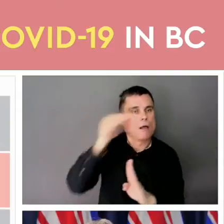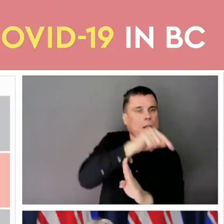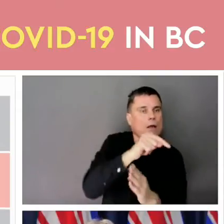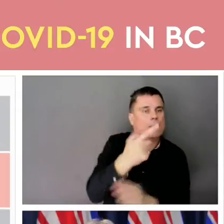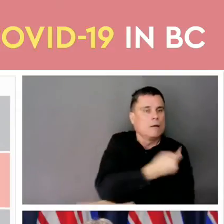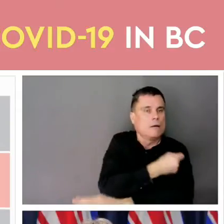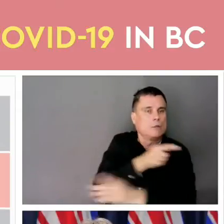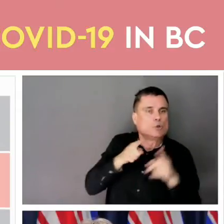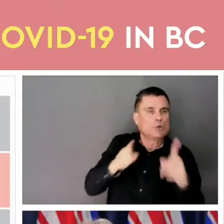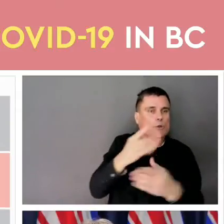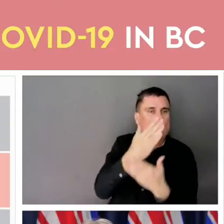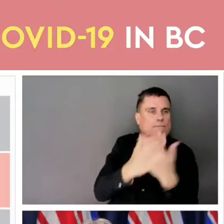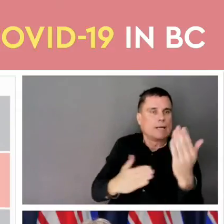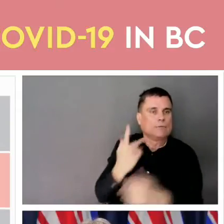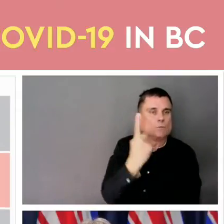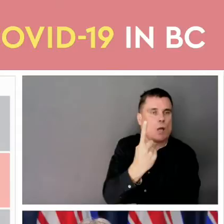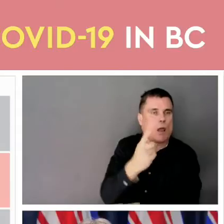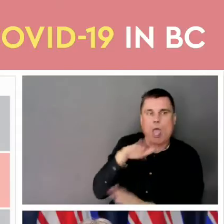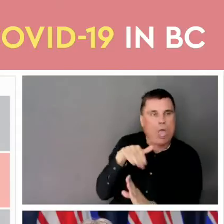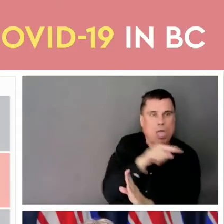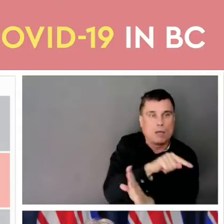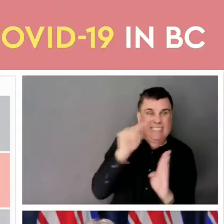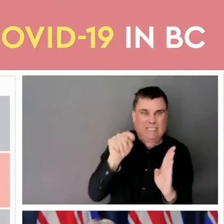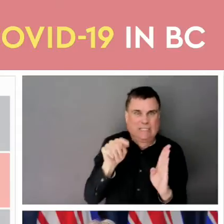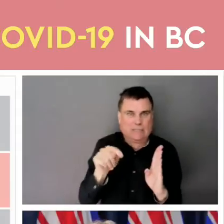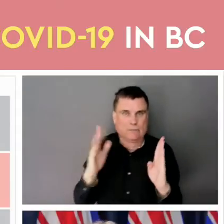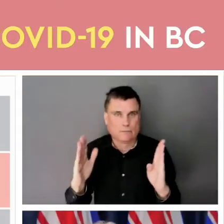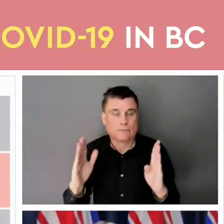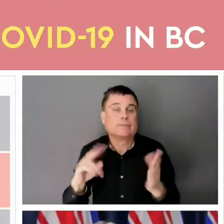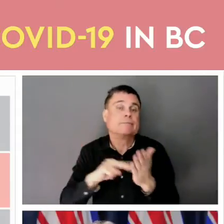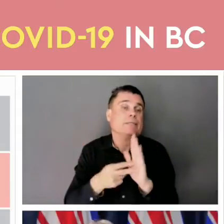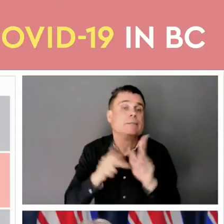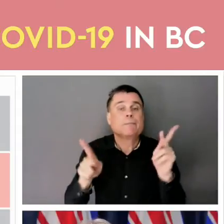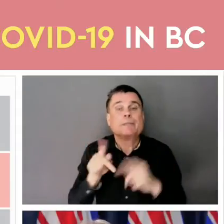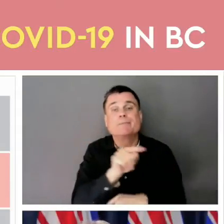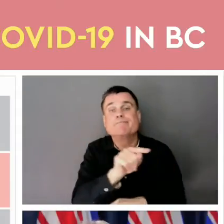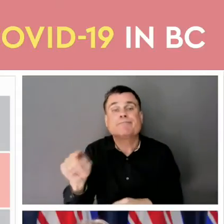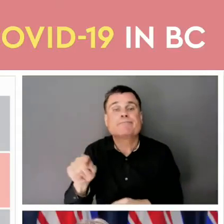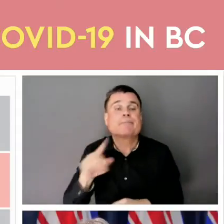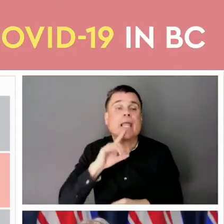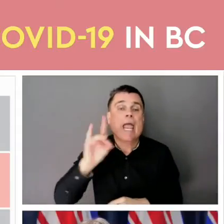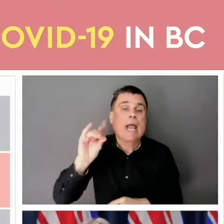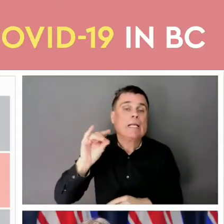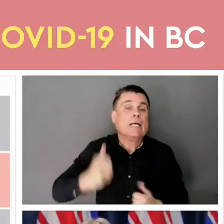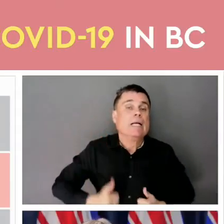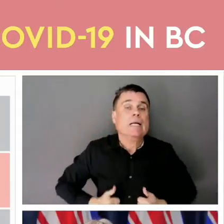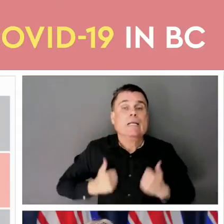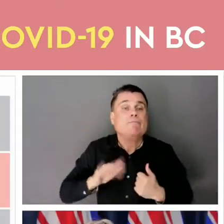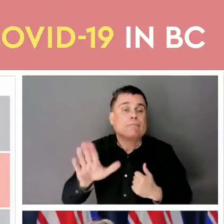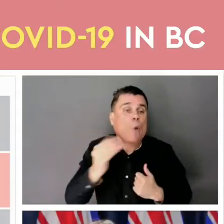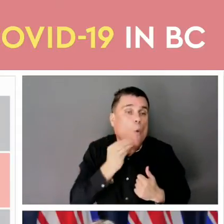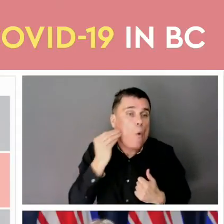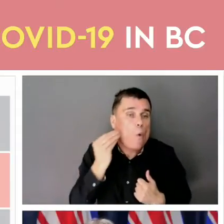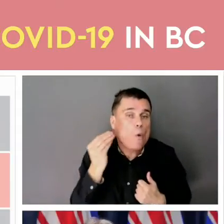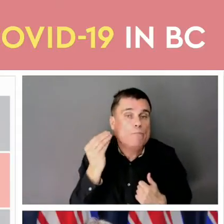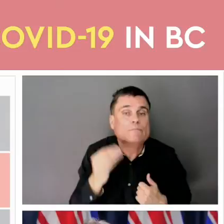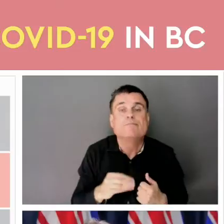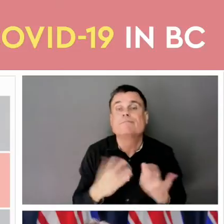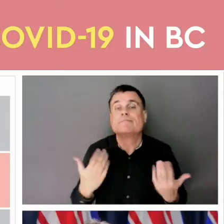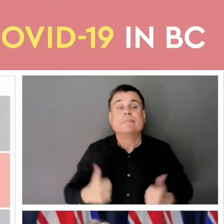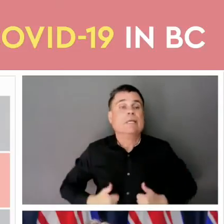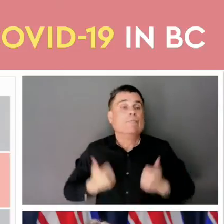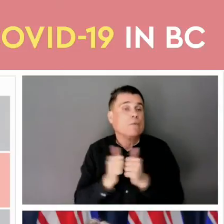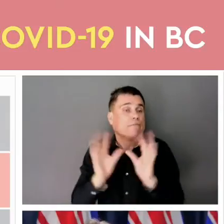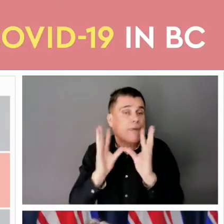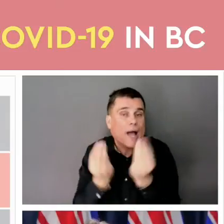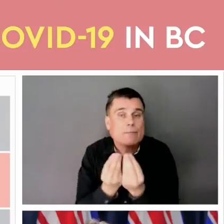are, in independent living and living in community, in homes with their family or even on their